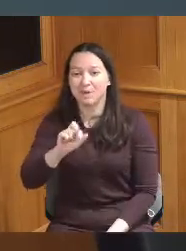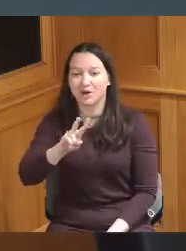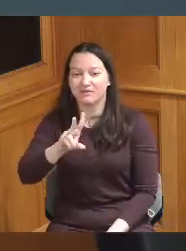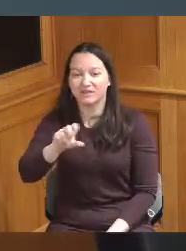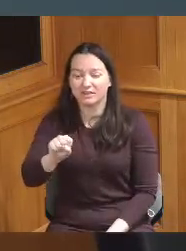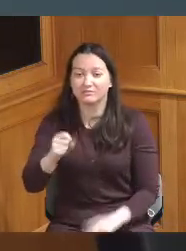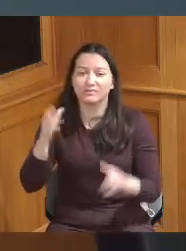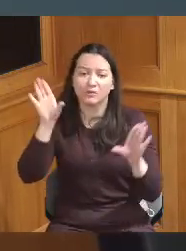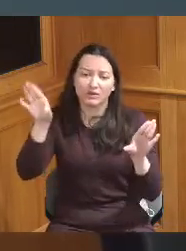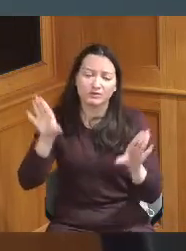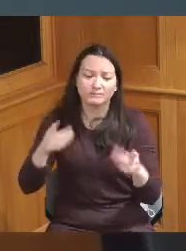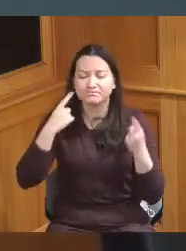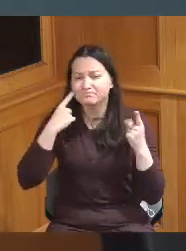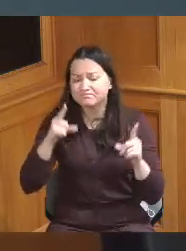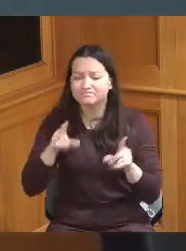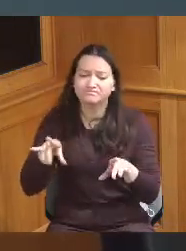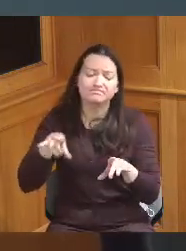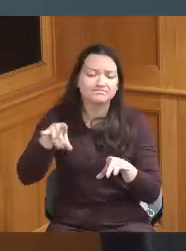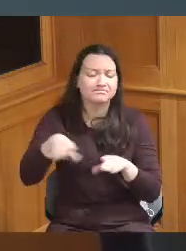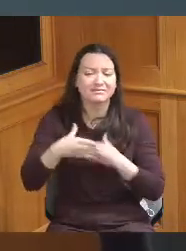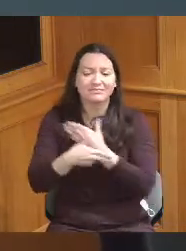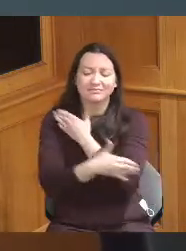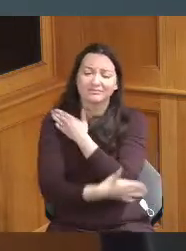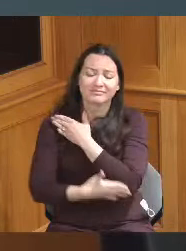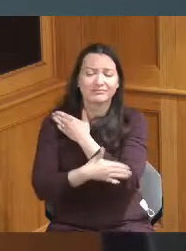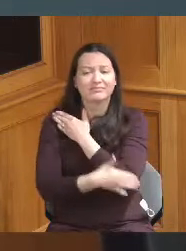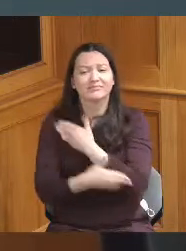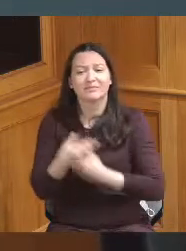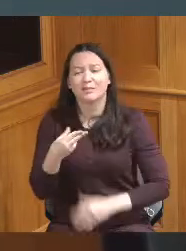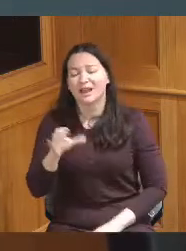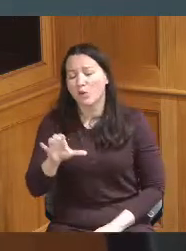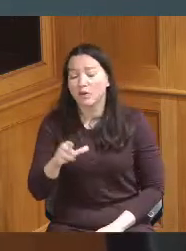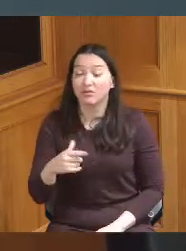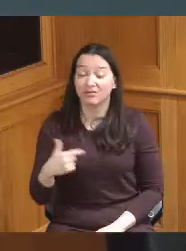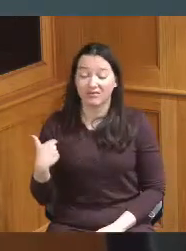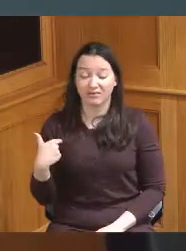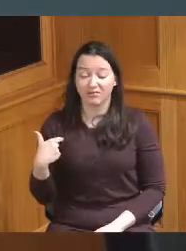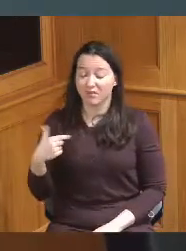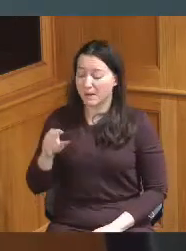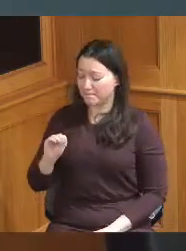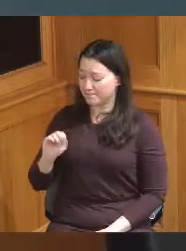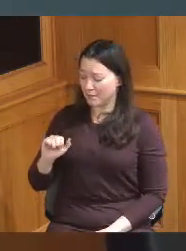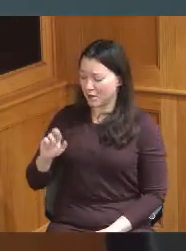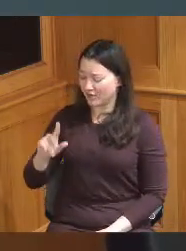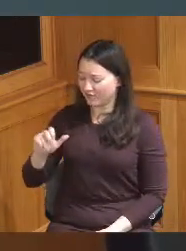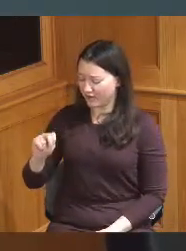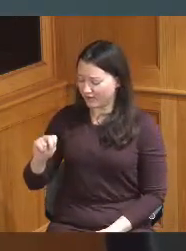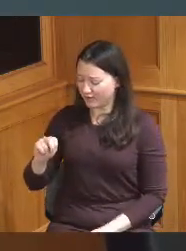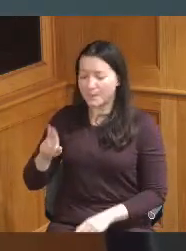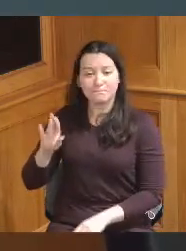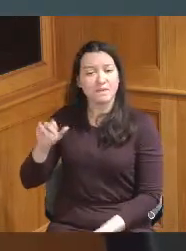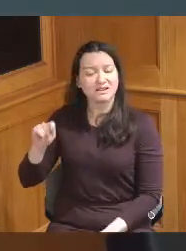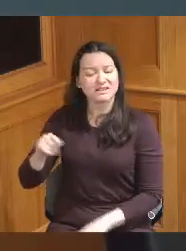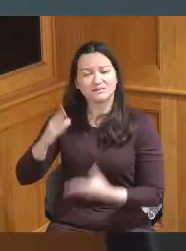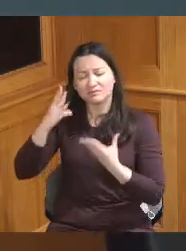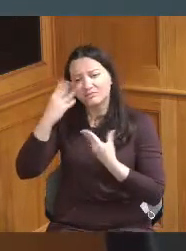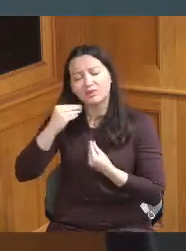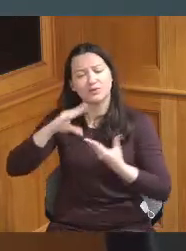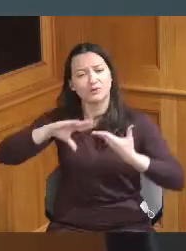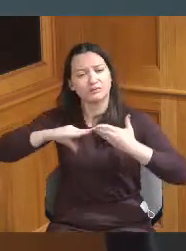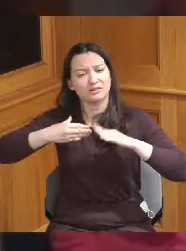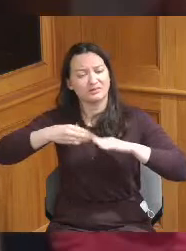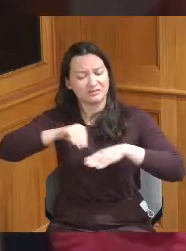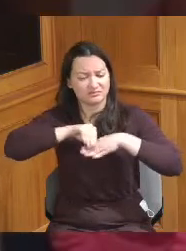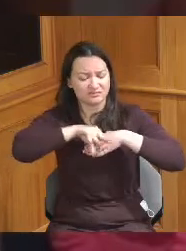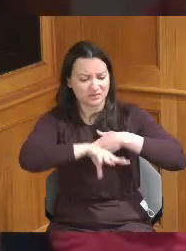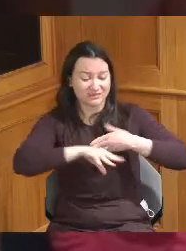outstanding achievements and contributions to Hamilton County. Whereas Marvin Butts is a beautiful reflection of his community here in